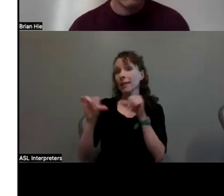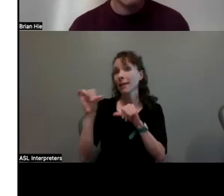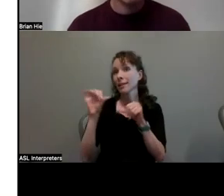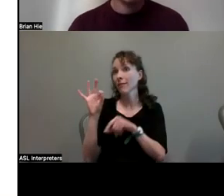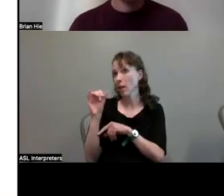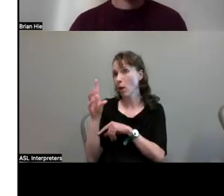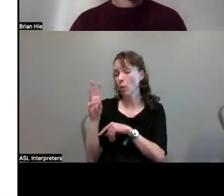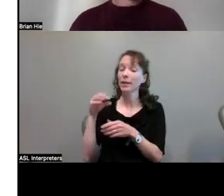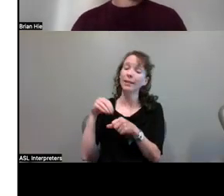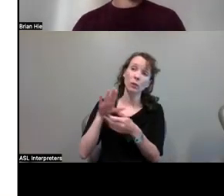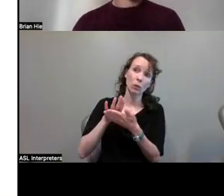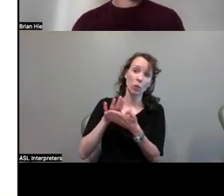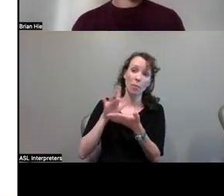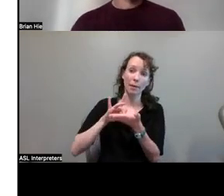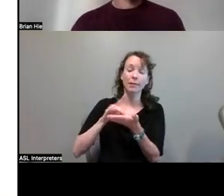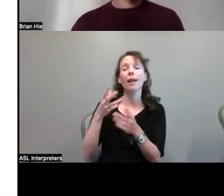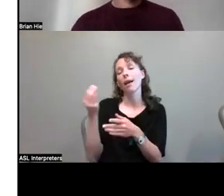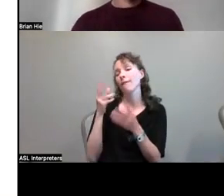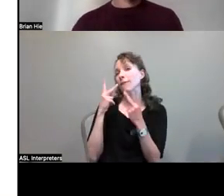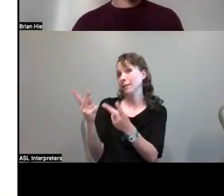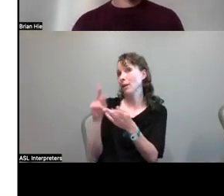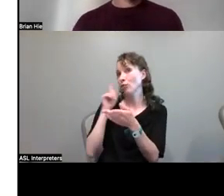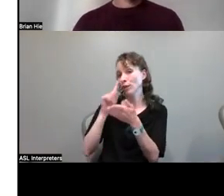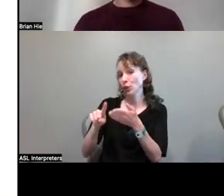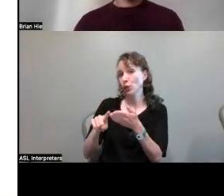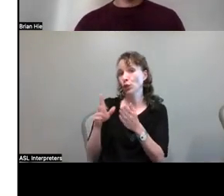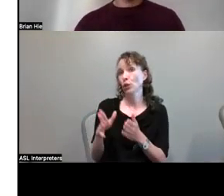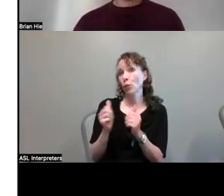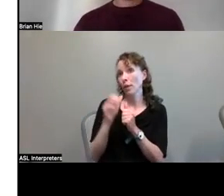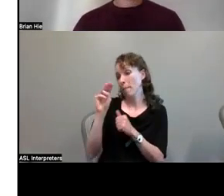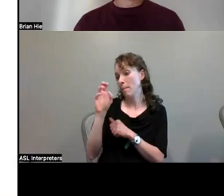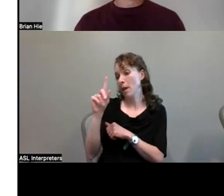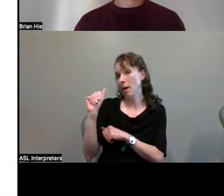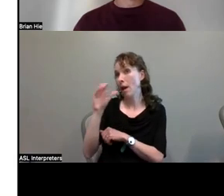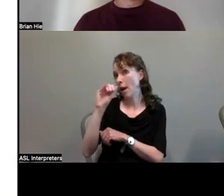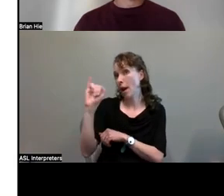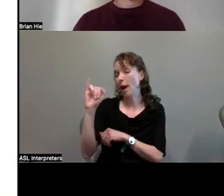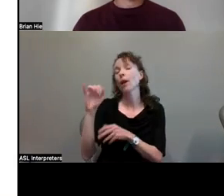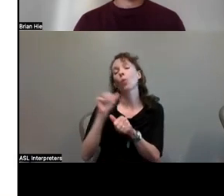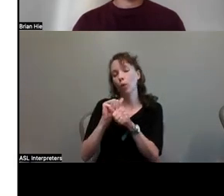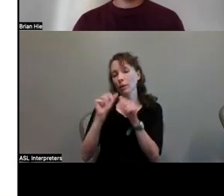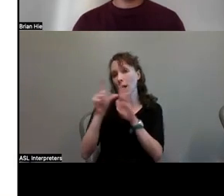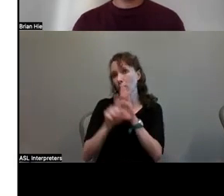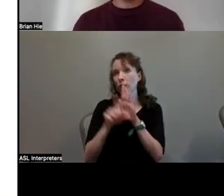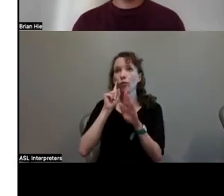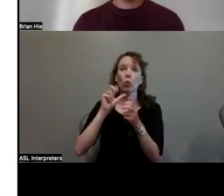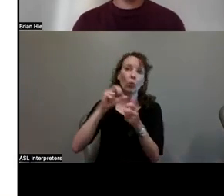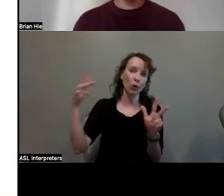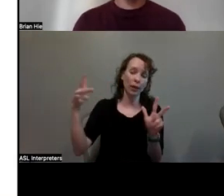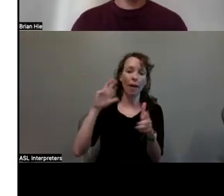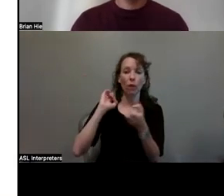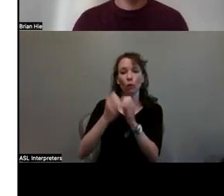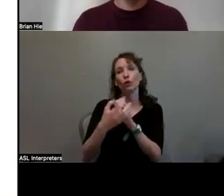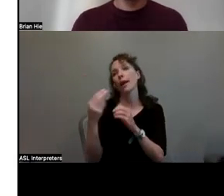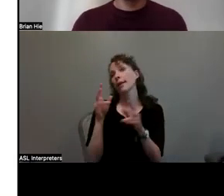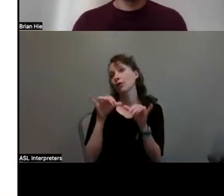of Medicine and a visiting researcher at Meta AI, where he works on algorithms for protein evolution and engineering